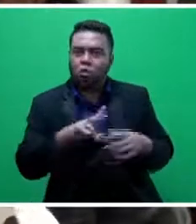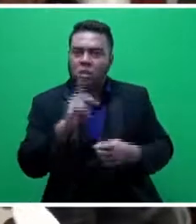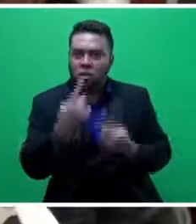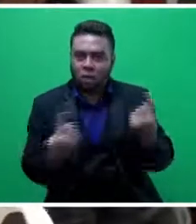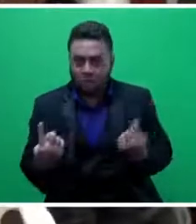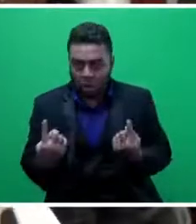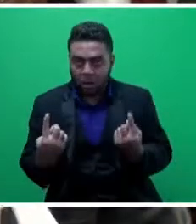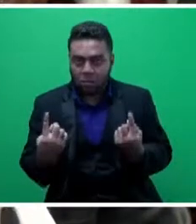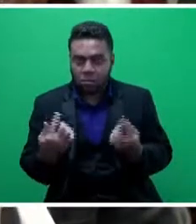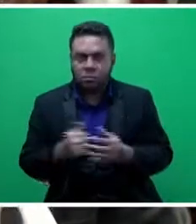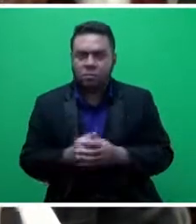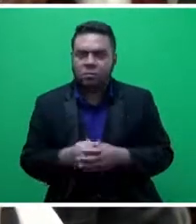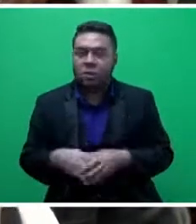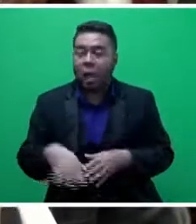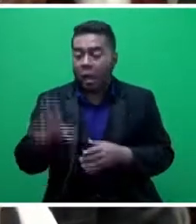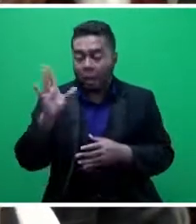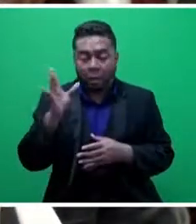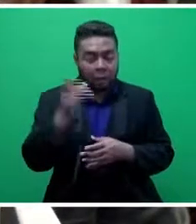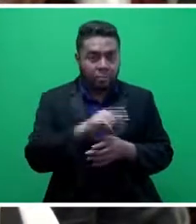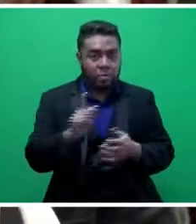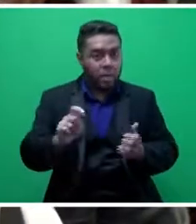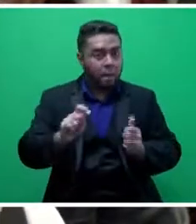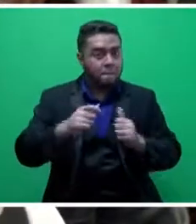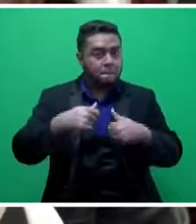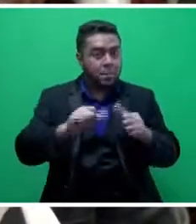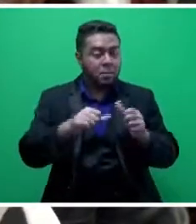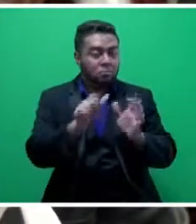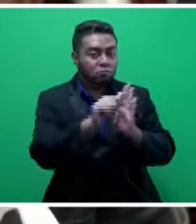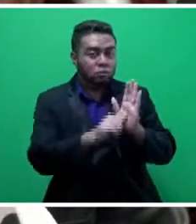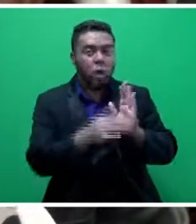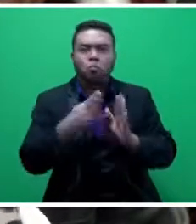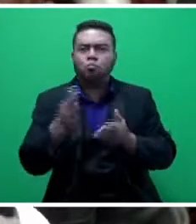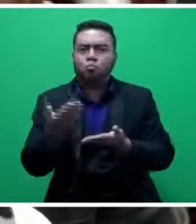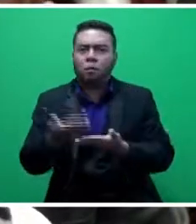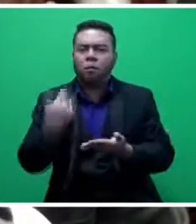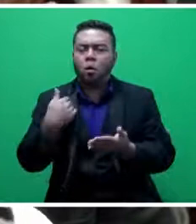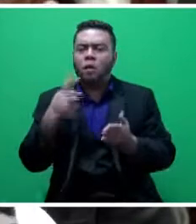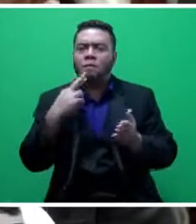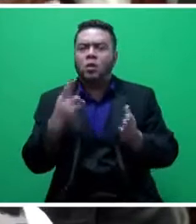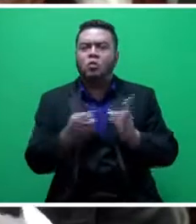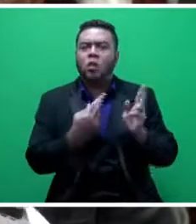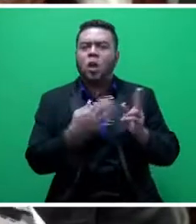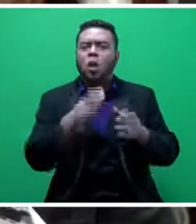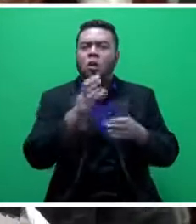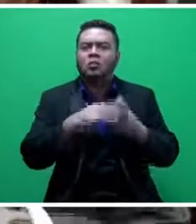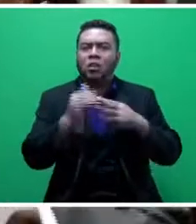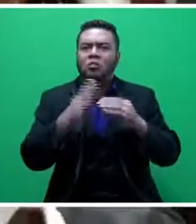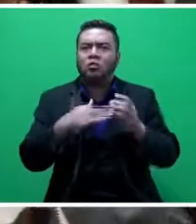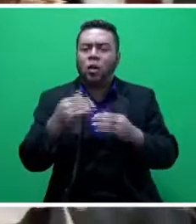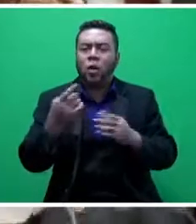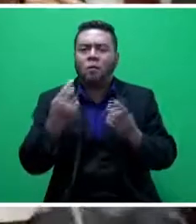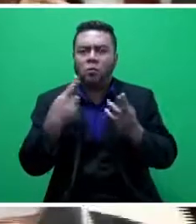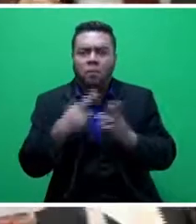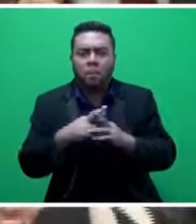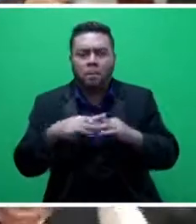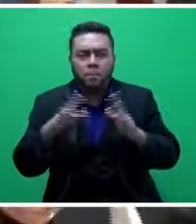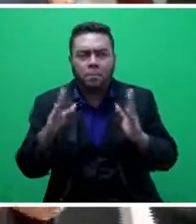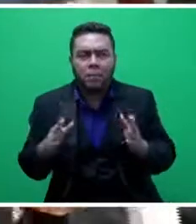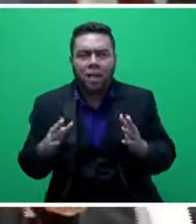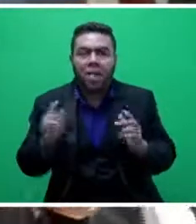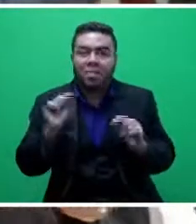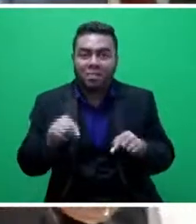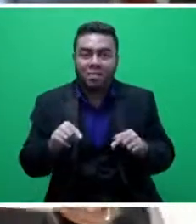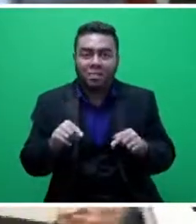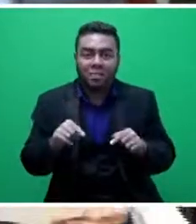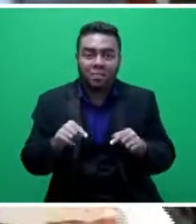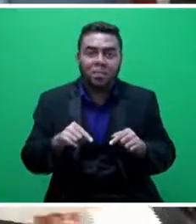And the amendment to Section 3910 of the Act to remove reference to the construction of residential property for rent, as this becomes